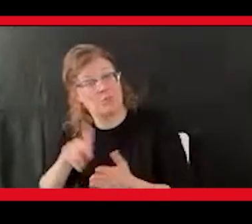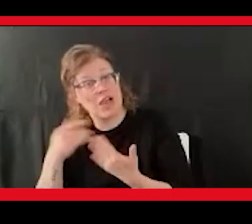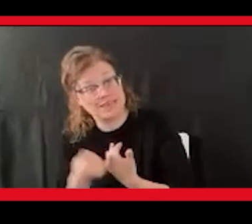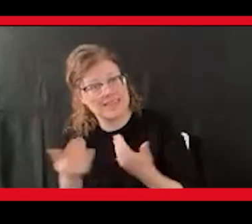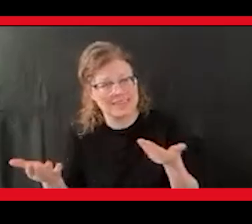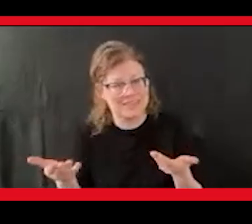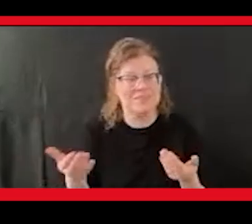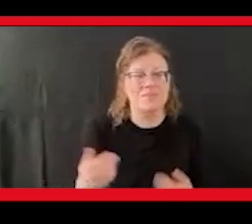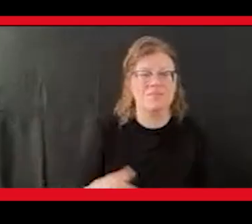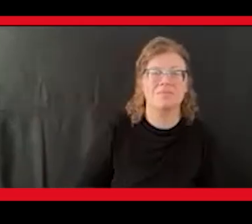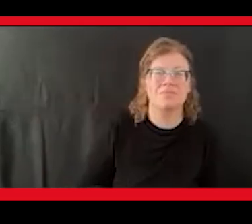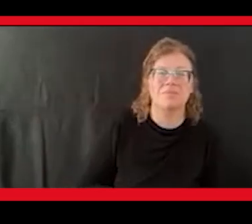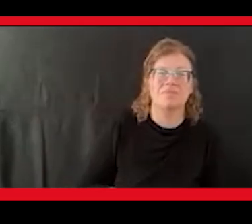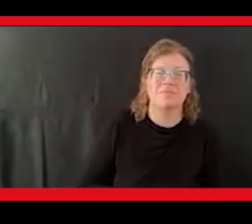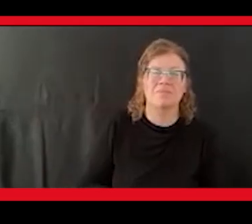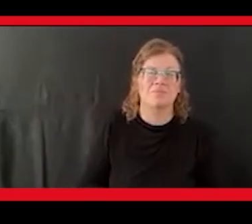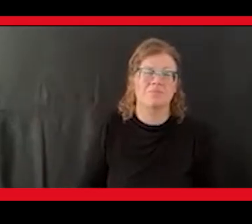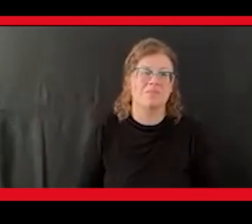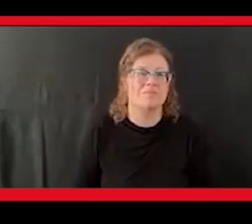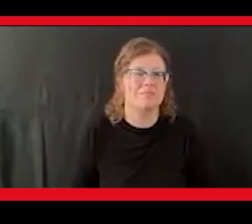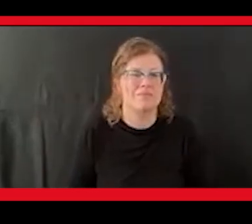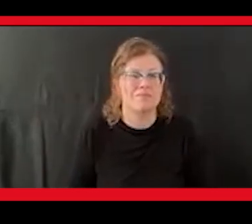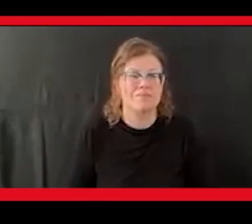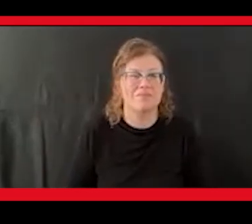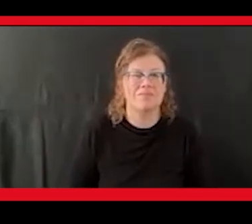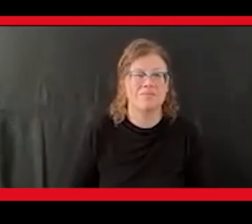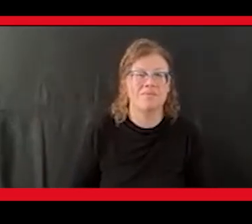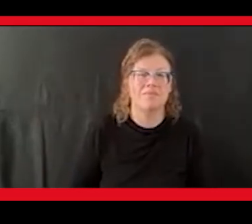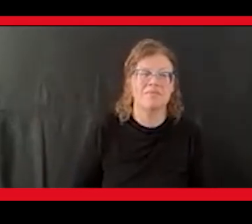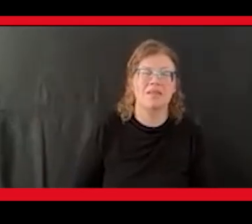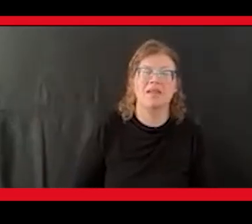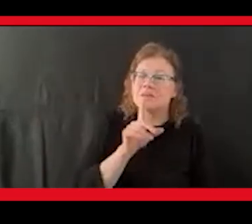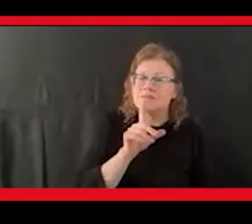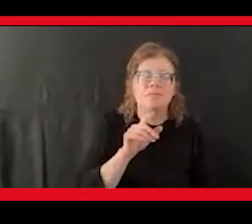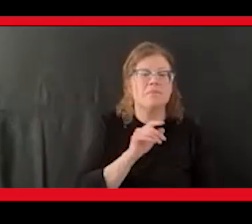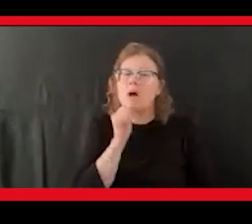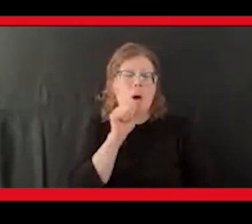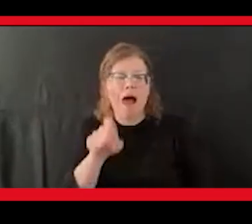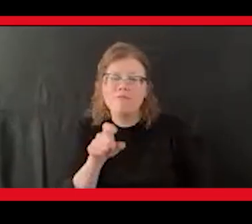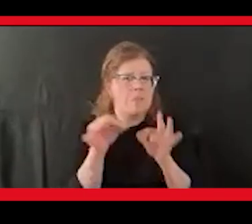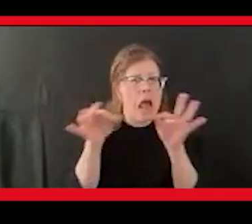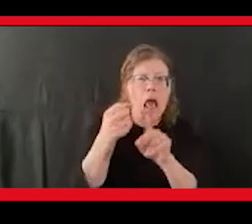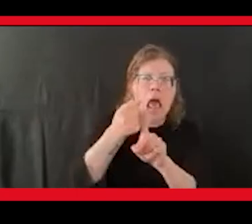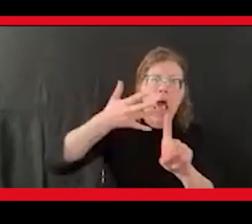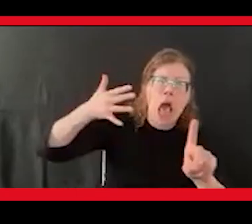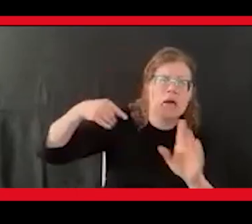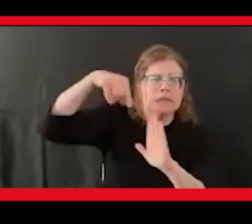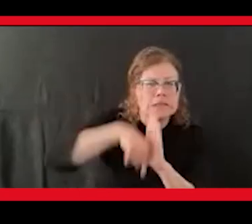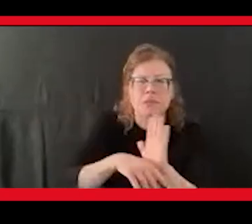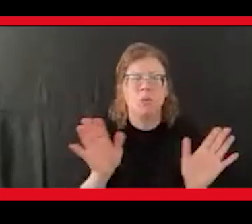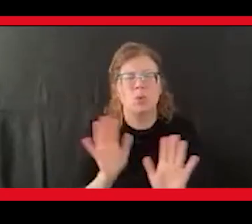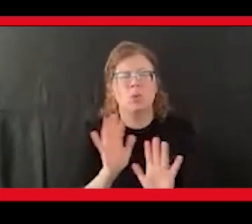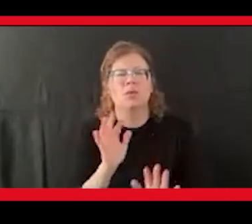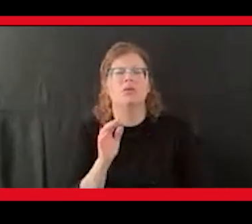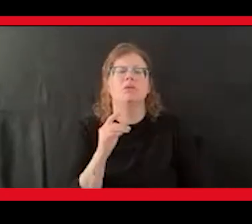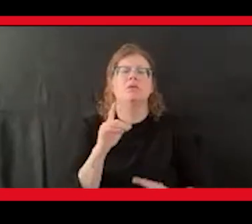It doesn't have to be elaborate. It's a way to support your application without inviting in assumptions around how